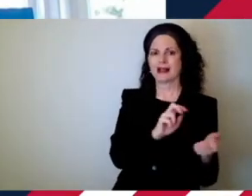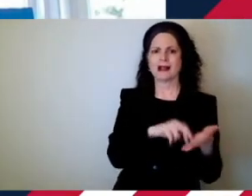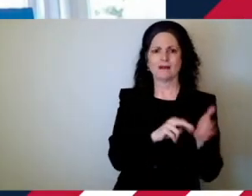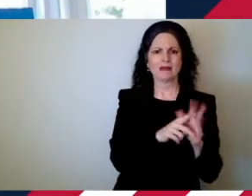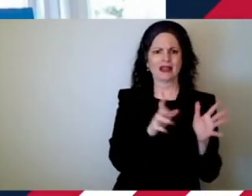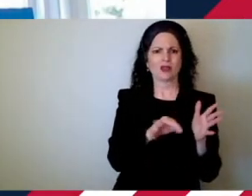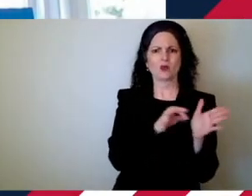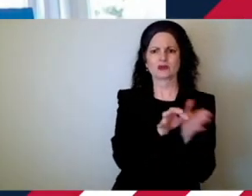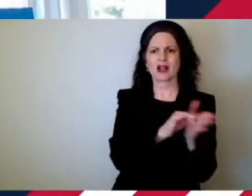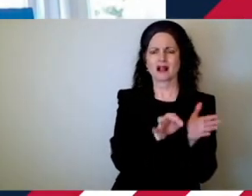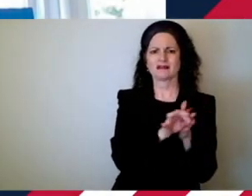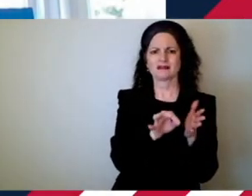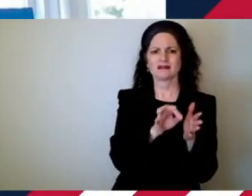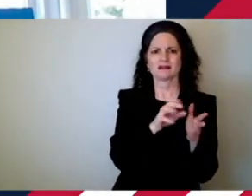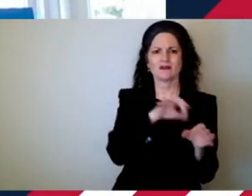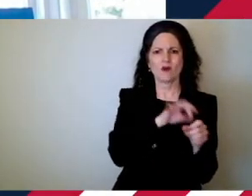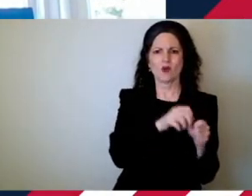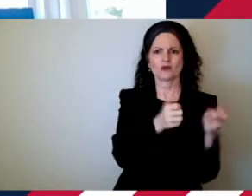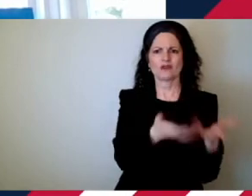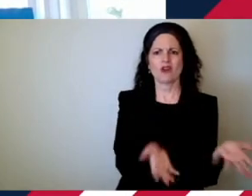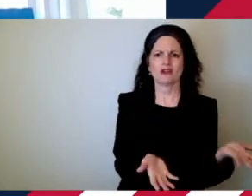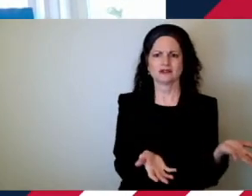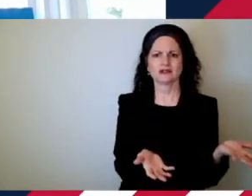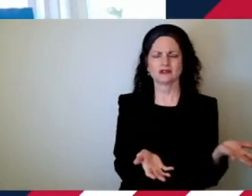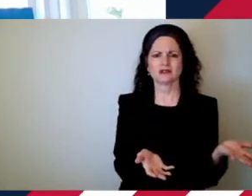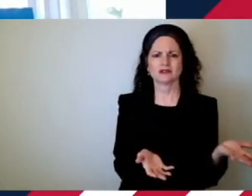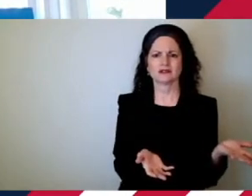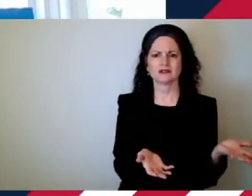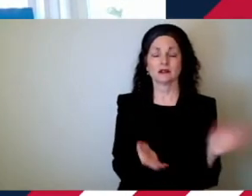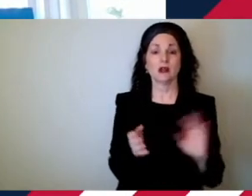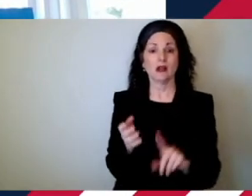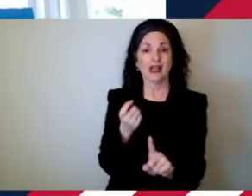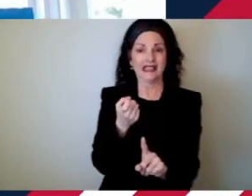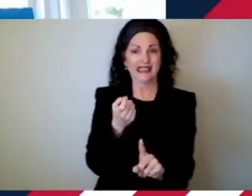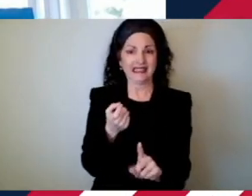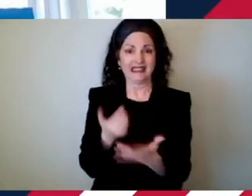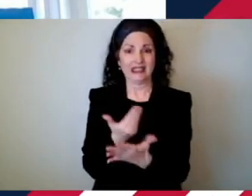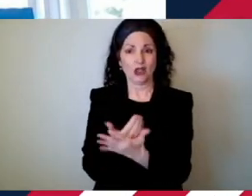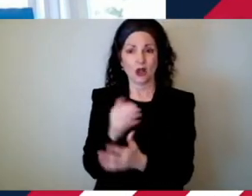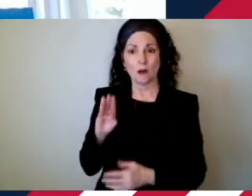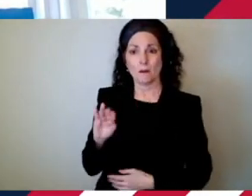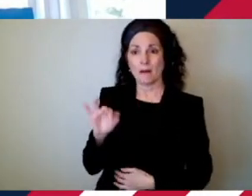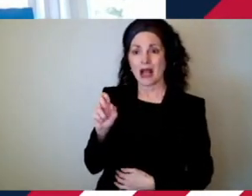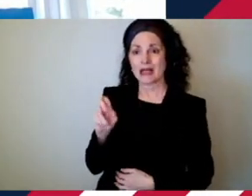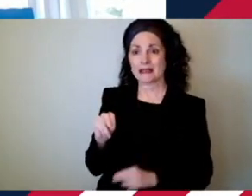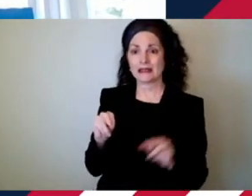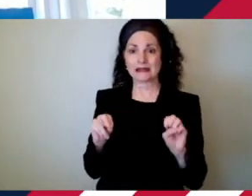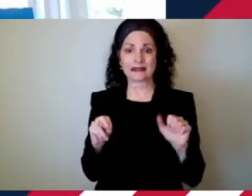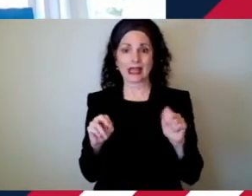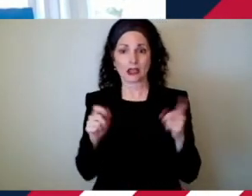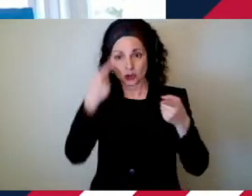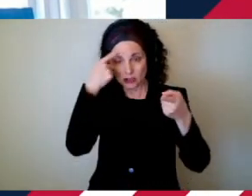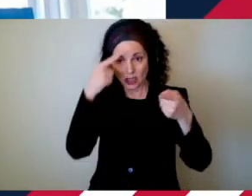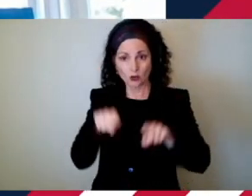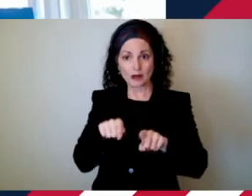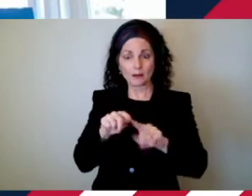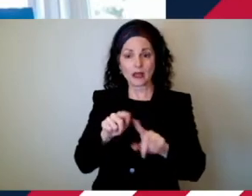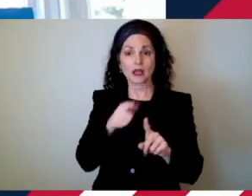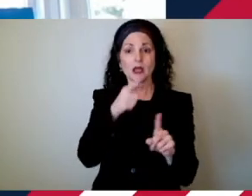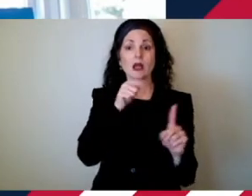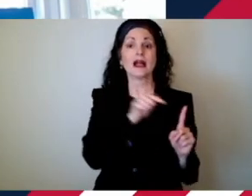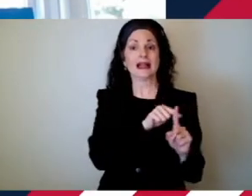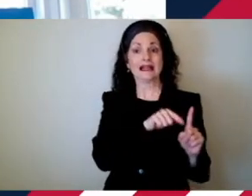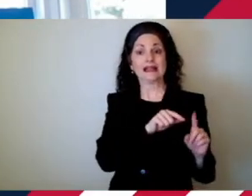to them. Under the Biden-Sanders agreement, the delegates and committee slots earned by Senator Sanders